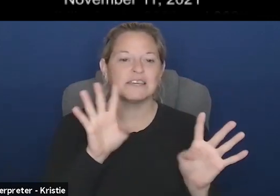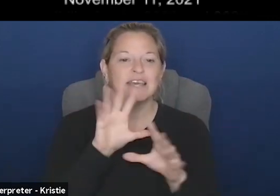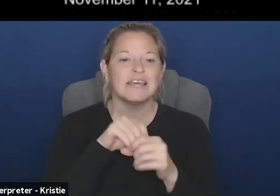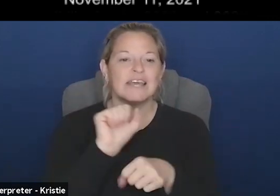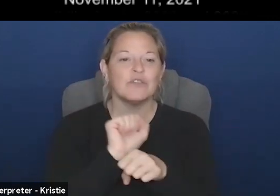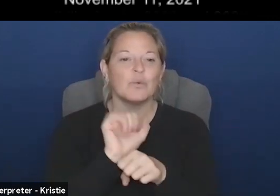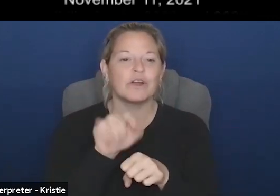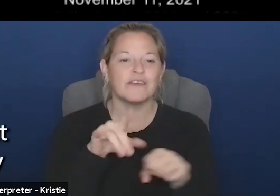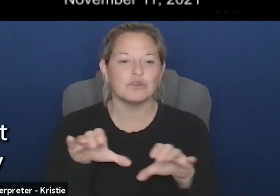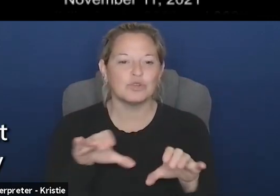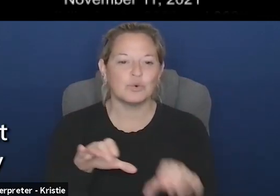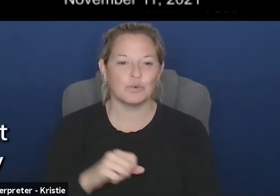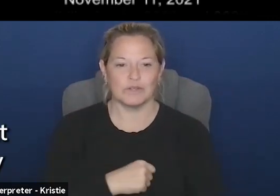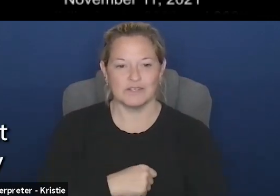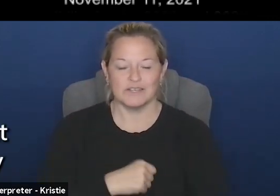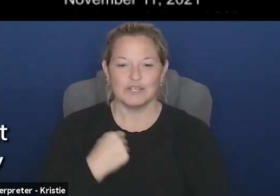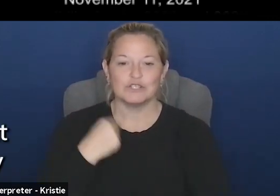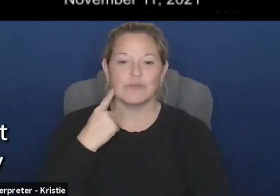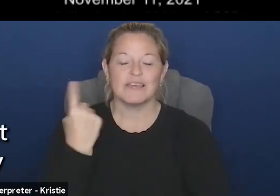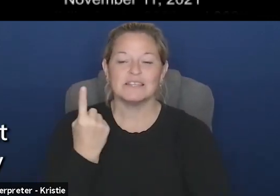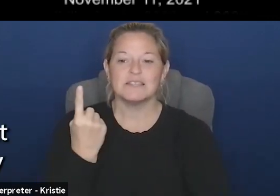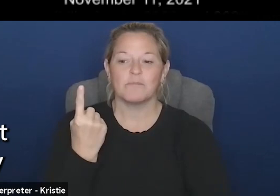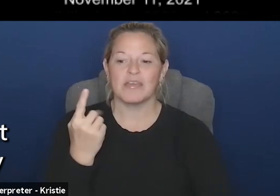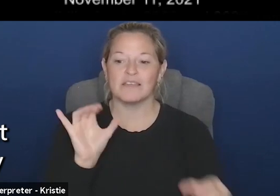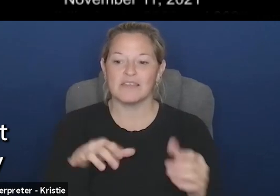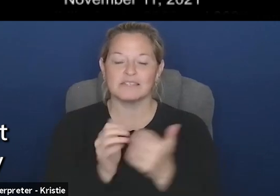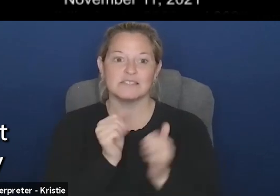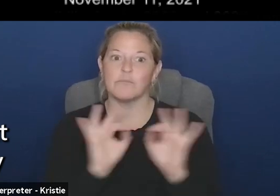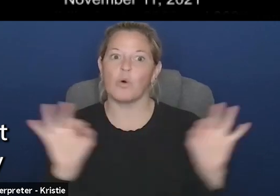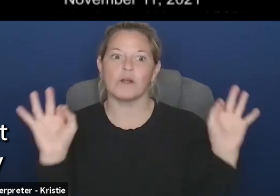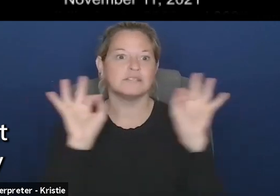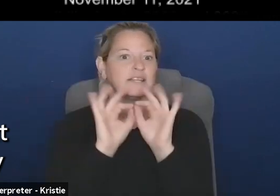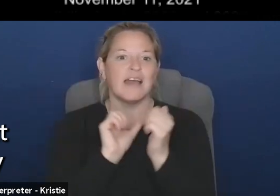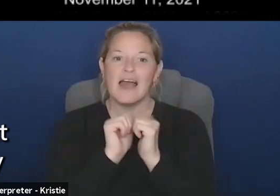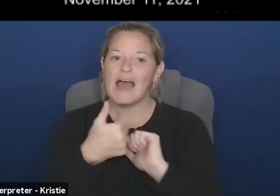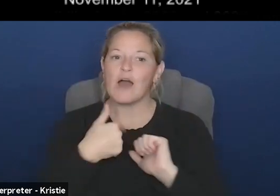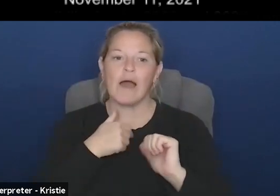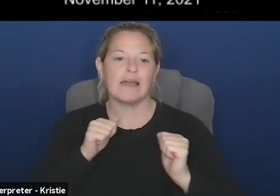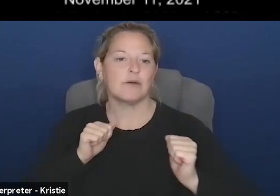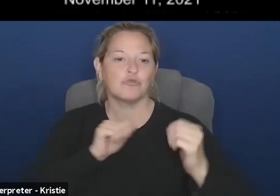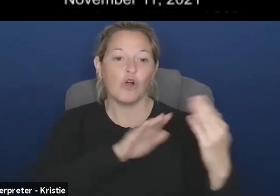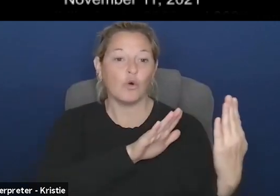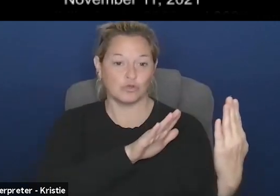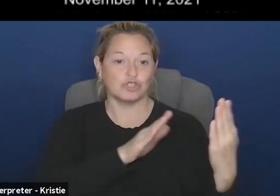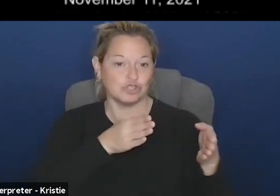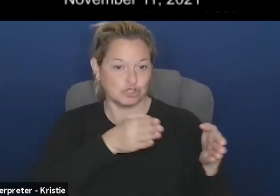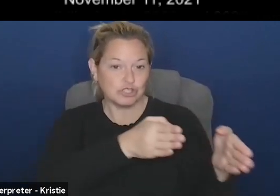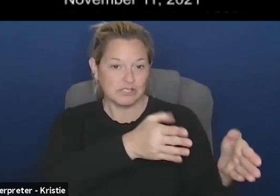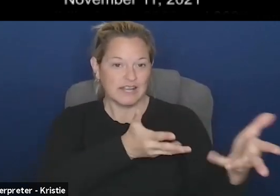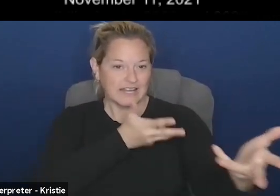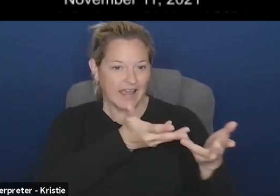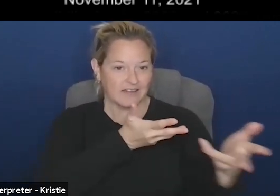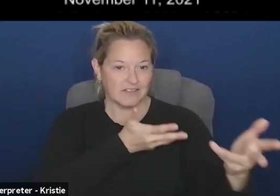that one of the things that's most important about the way I approach accessibility is that I think of it